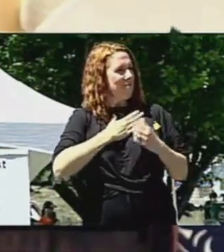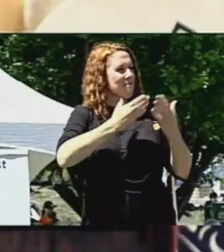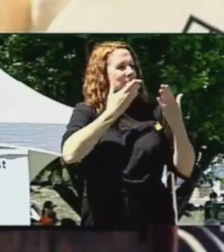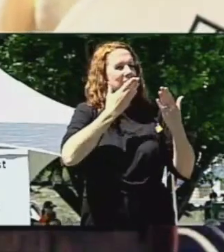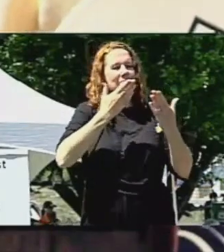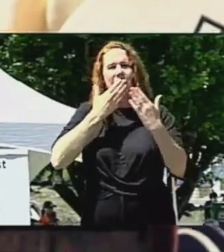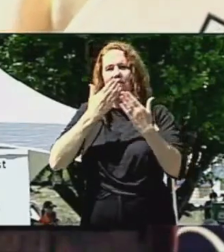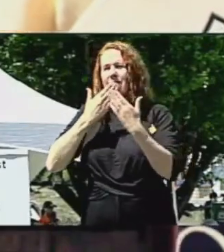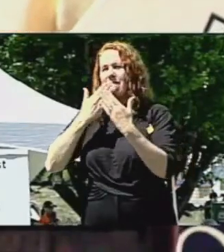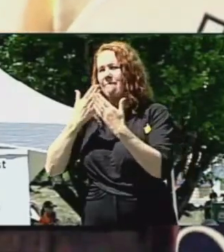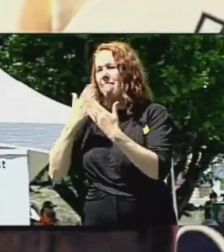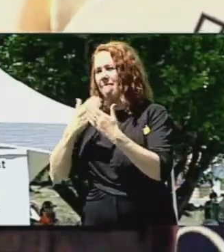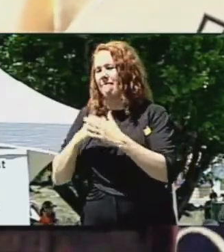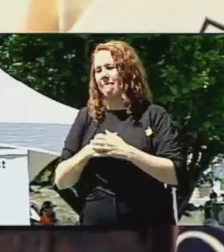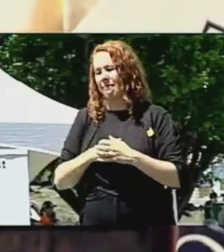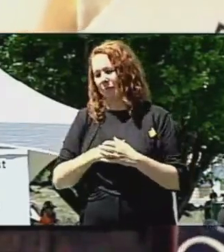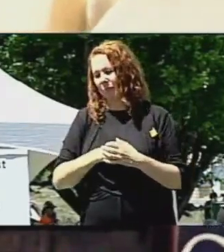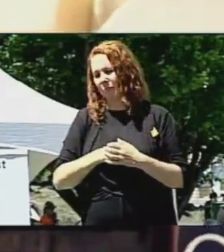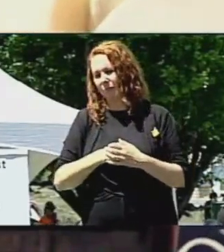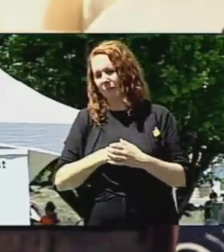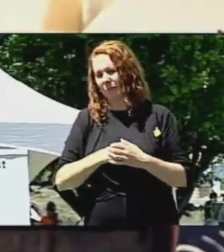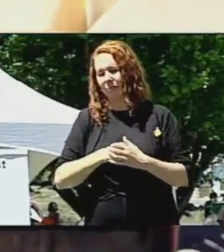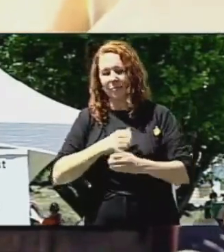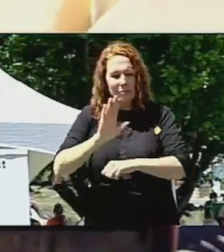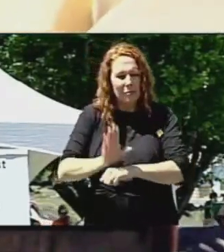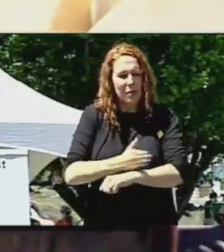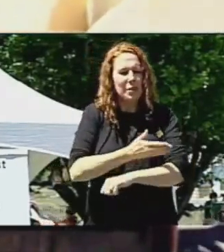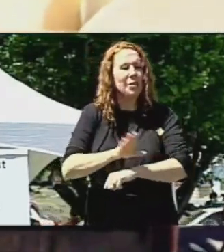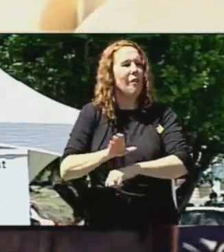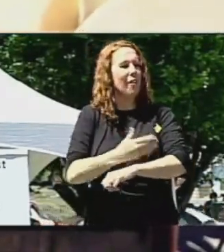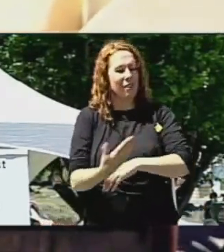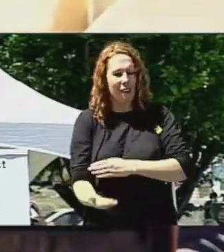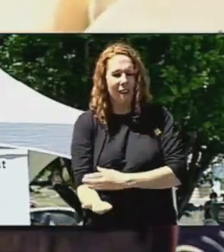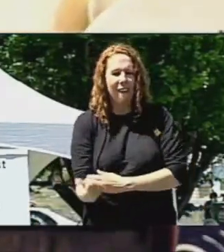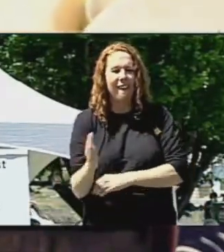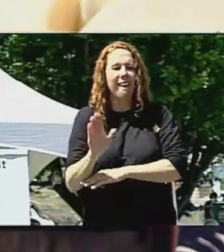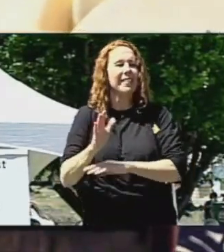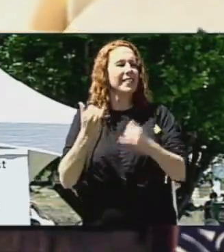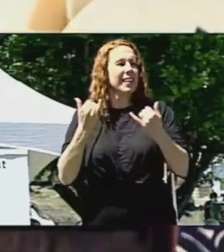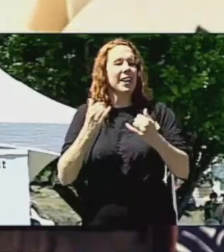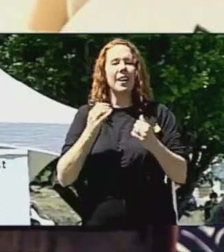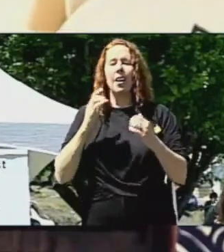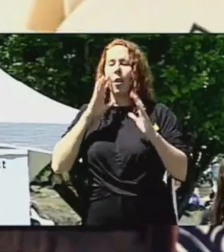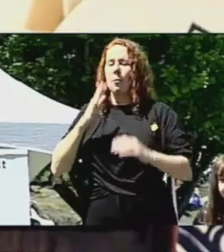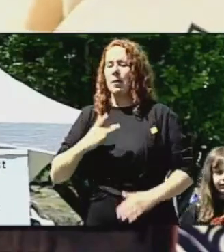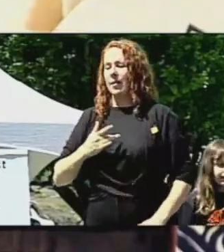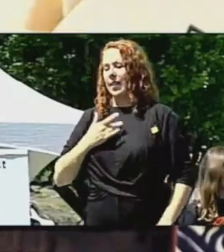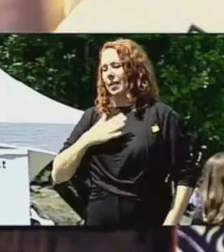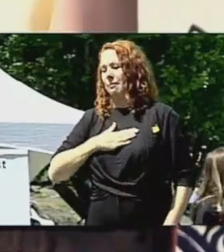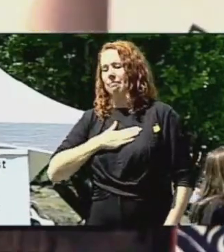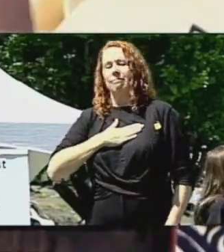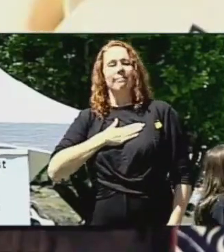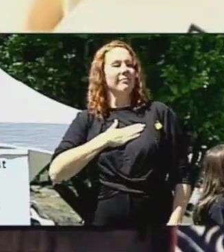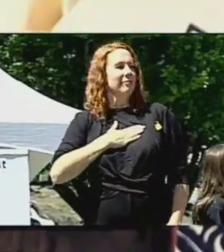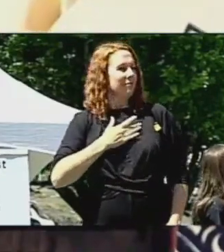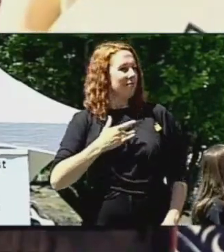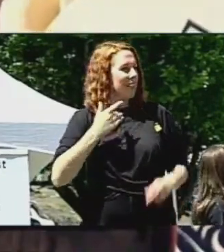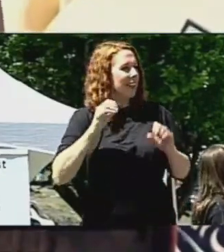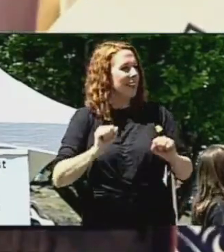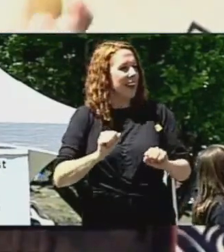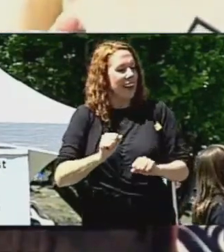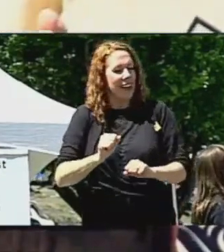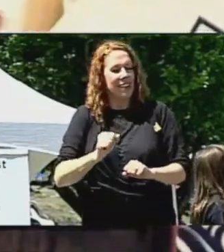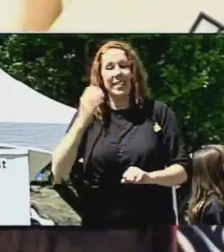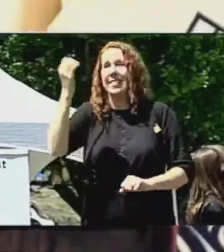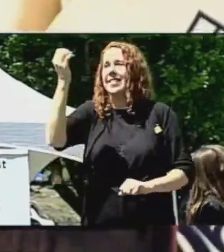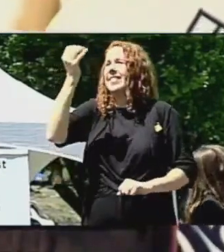here. And I think about all of the songs that have been sung today, and I hope that you can feel it. I hope you can feel it on your skin